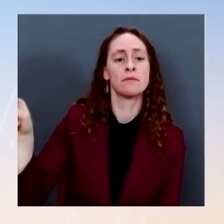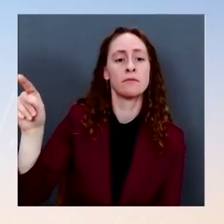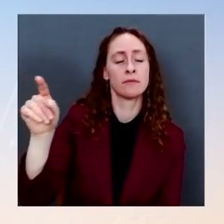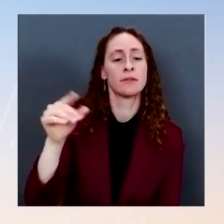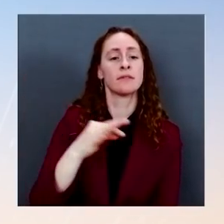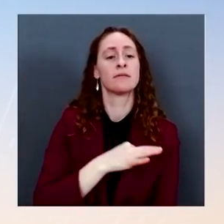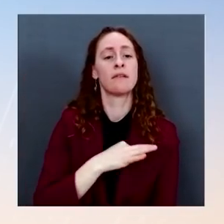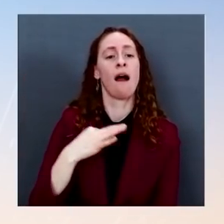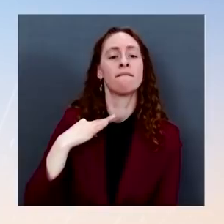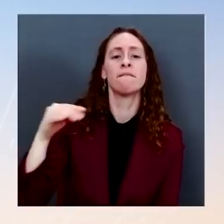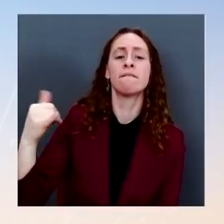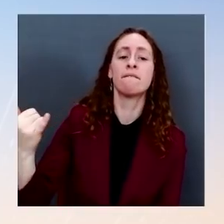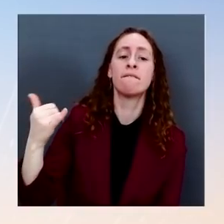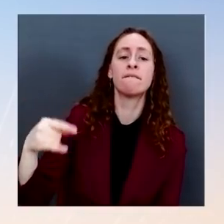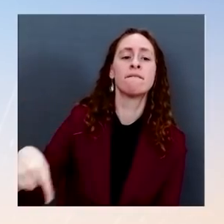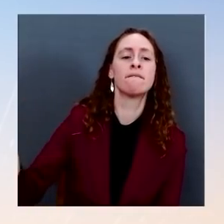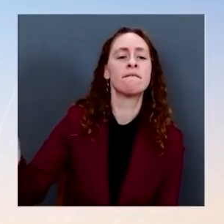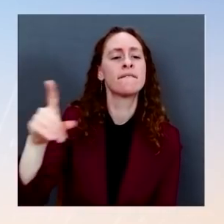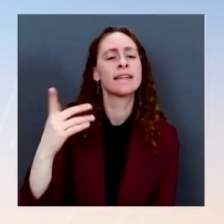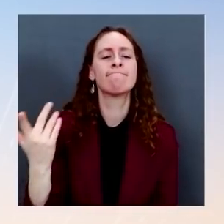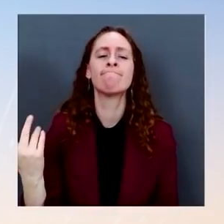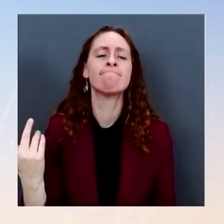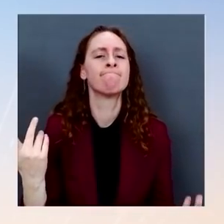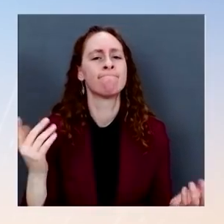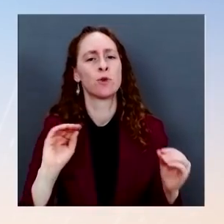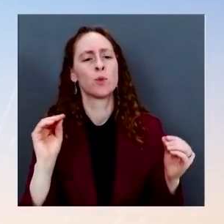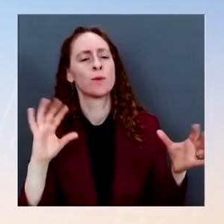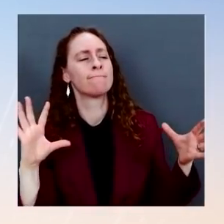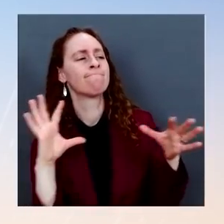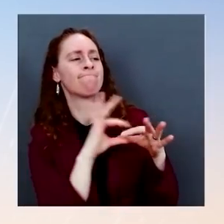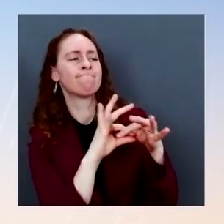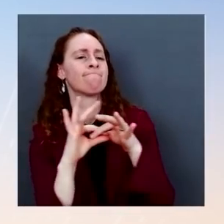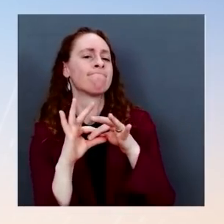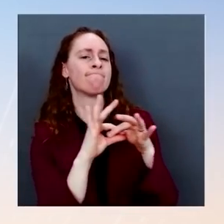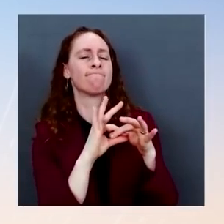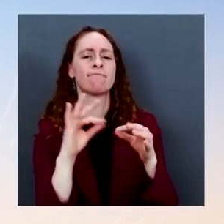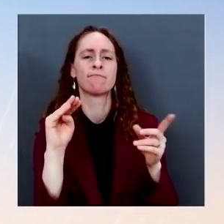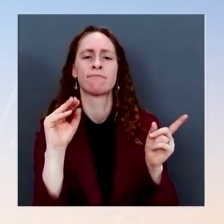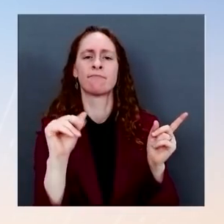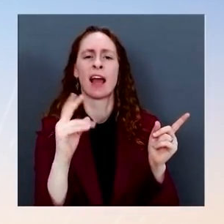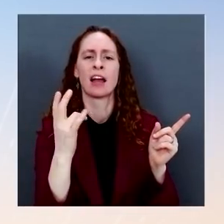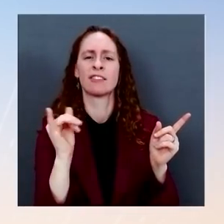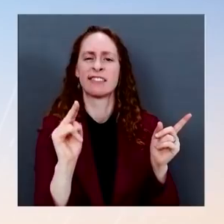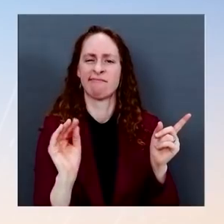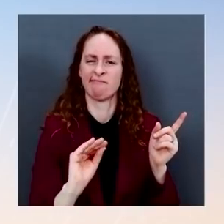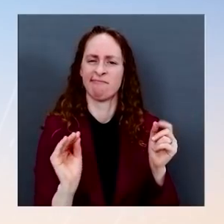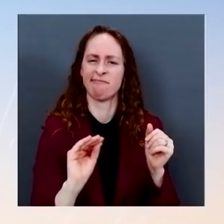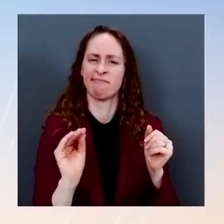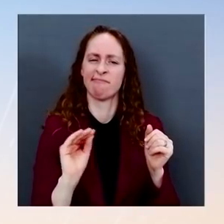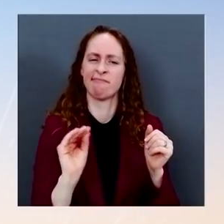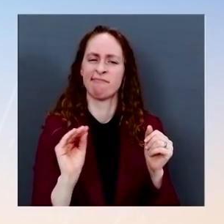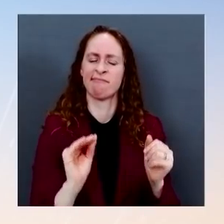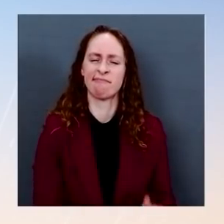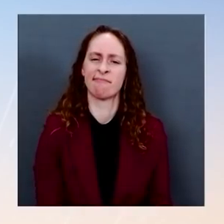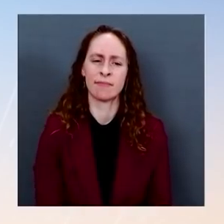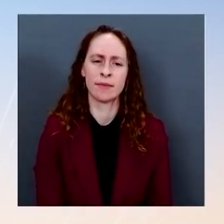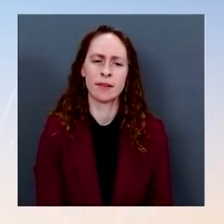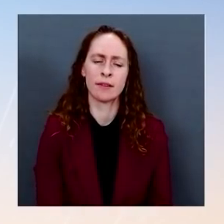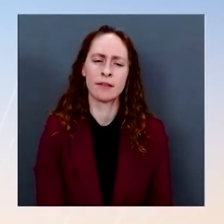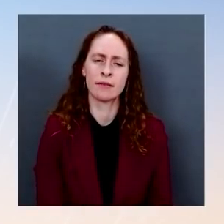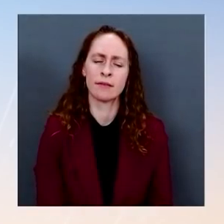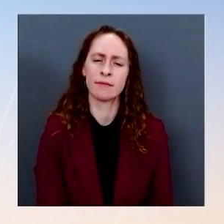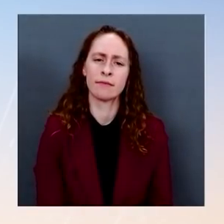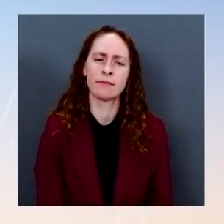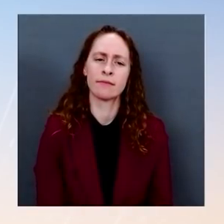the read or the assessment was that the senator thought that statement blamed him in a way that wasn't in